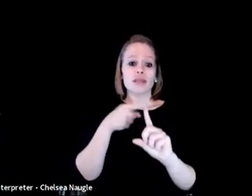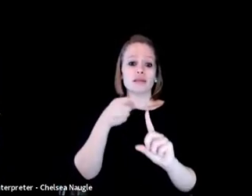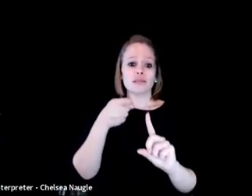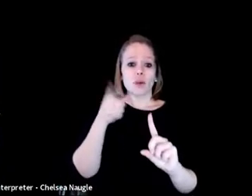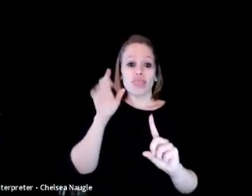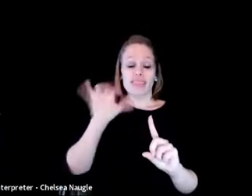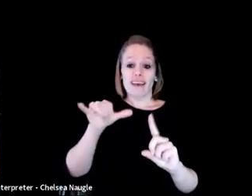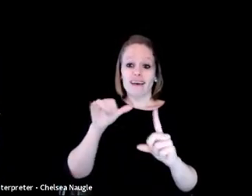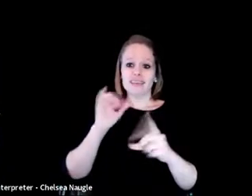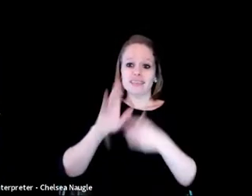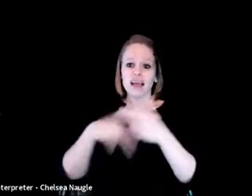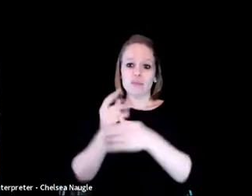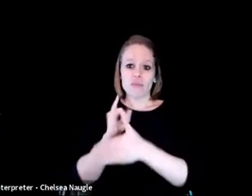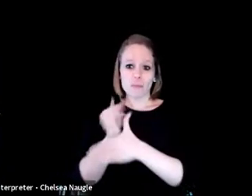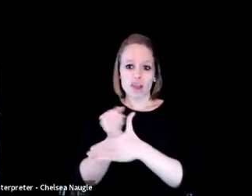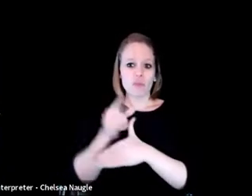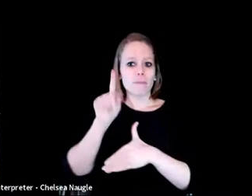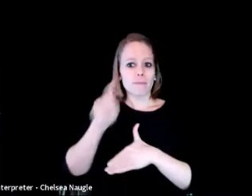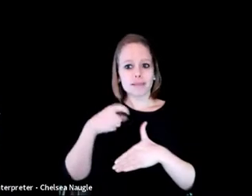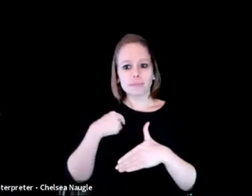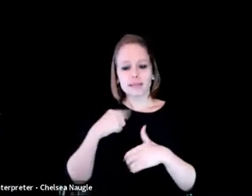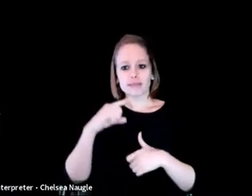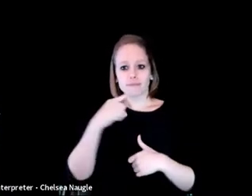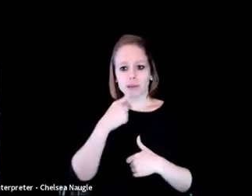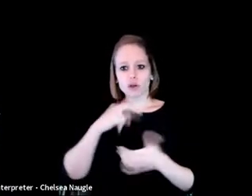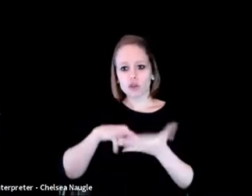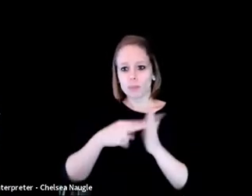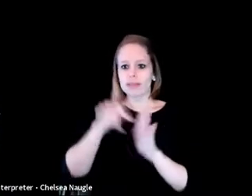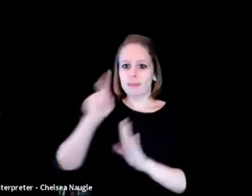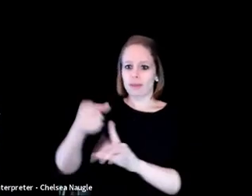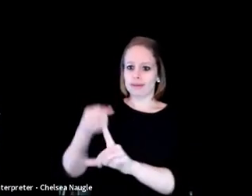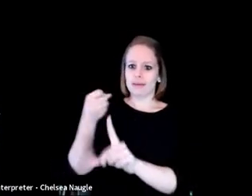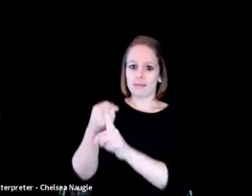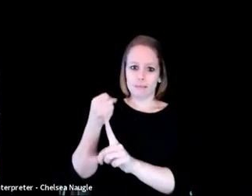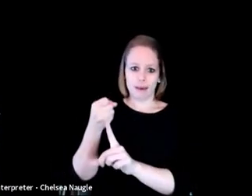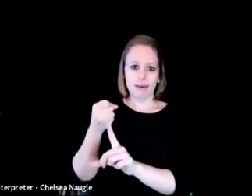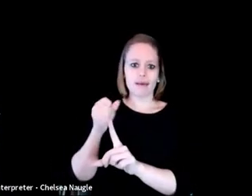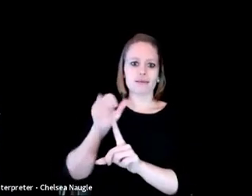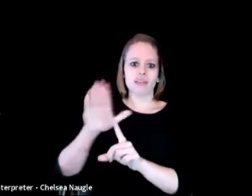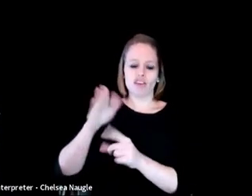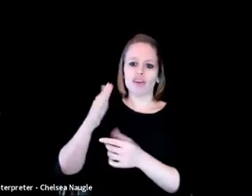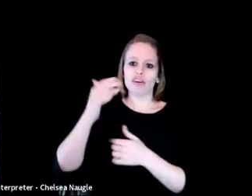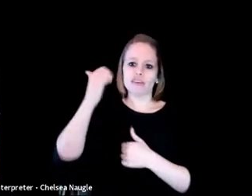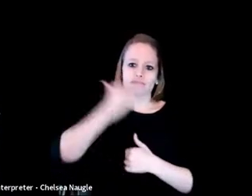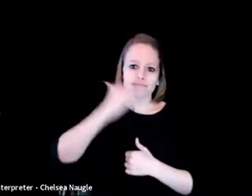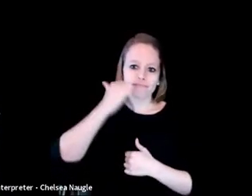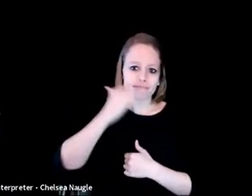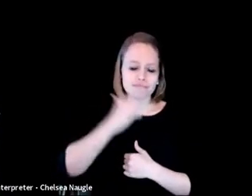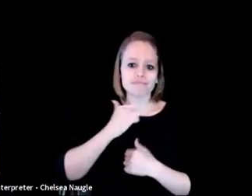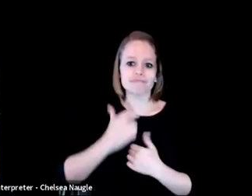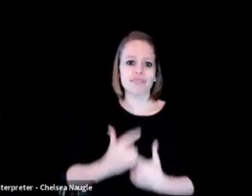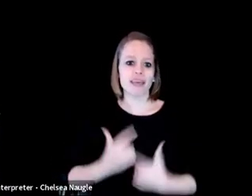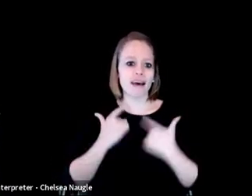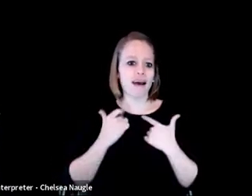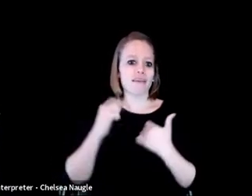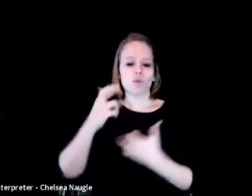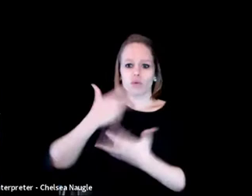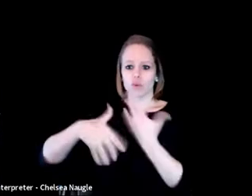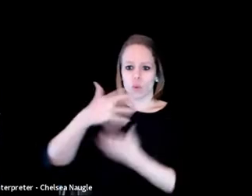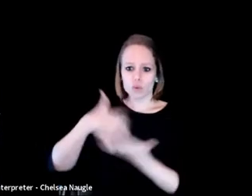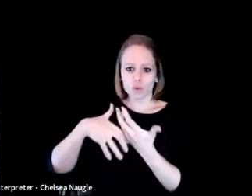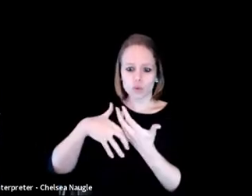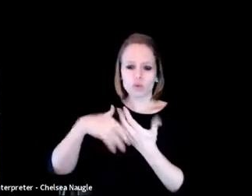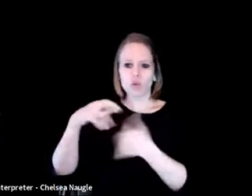they get on in life in terms of social and occupational or just daily living routines. And finally, and I have